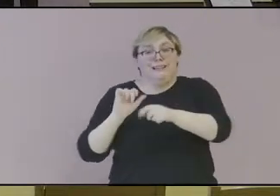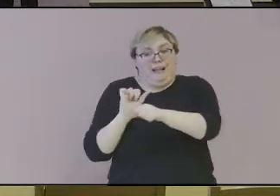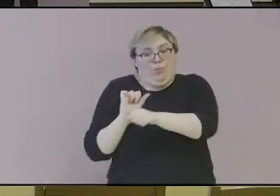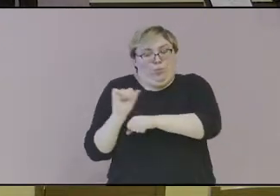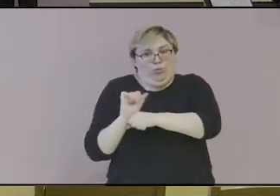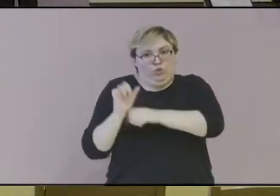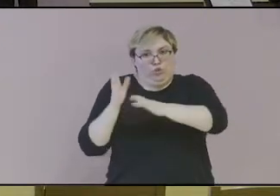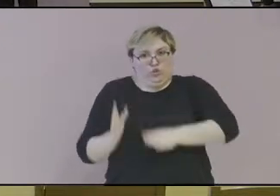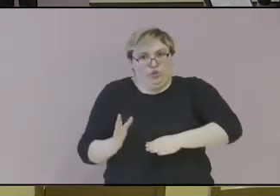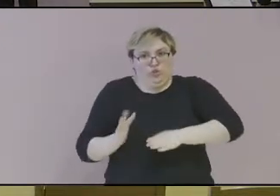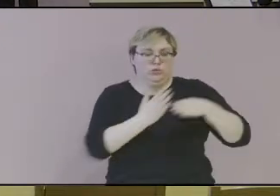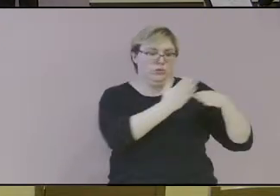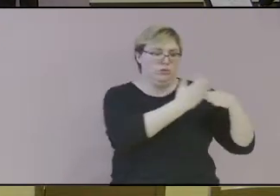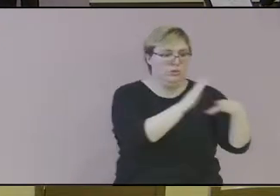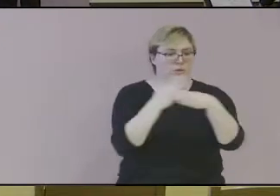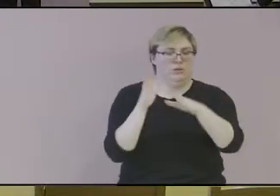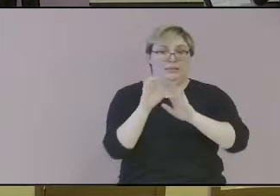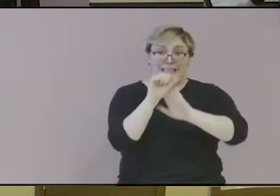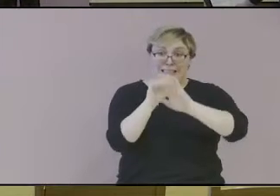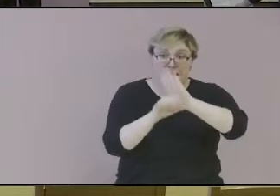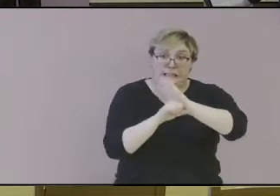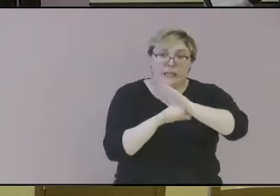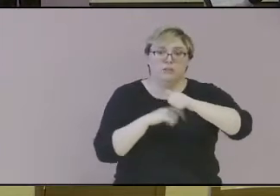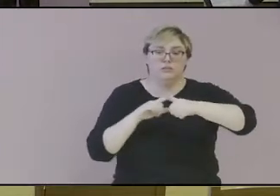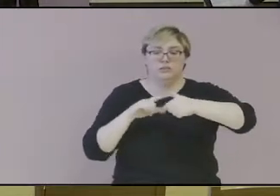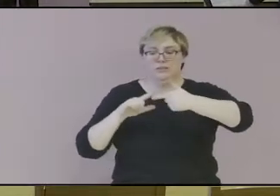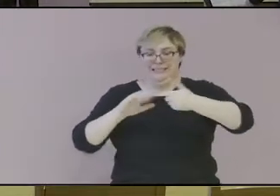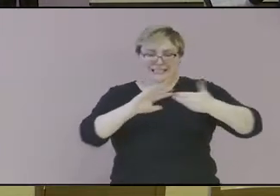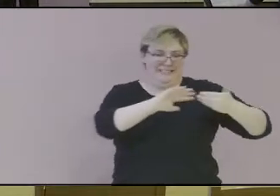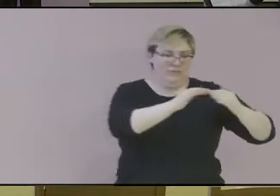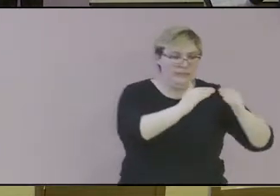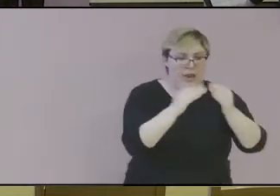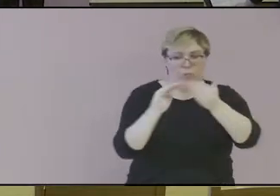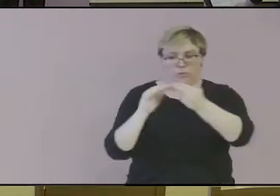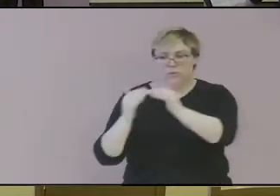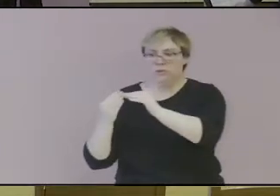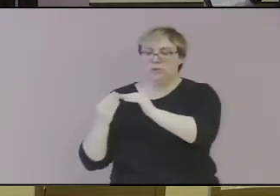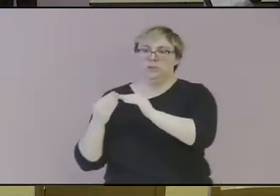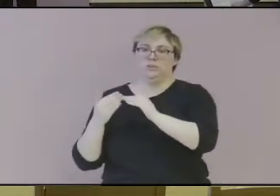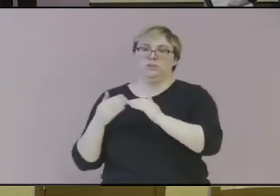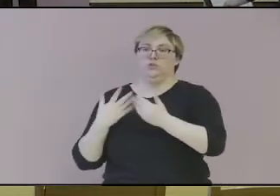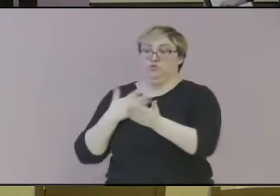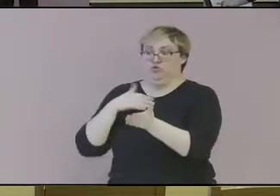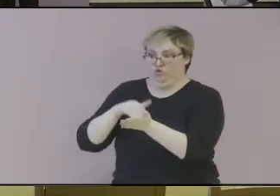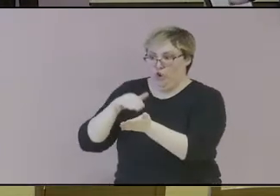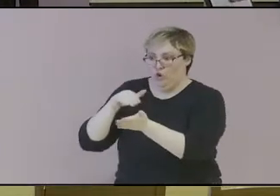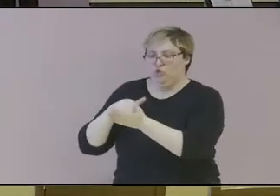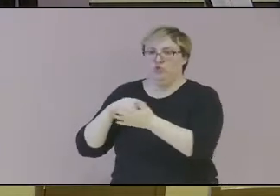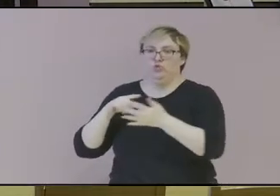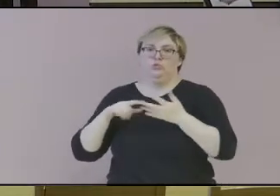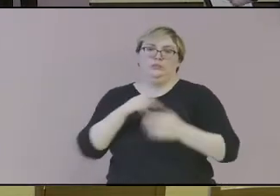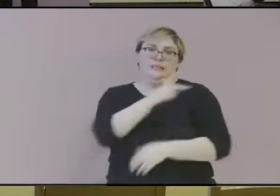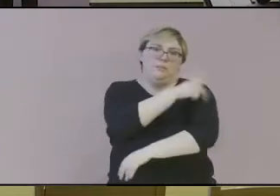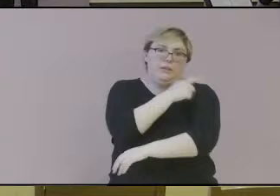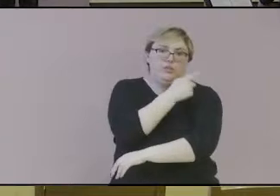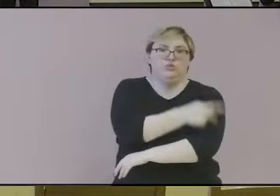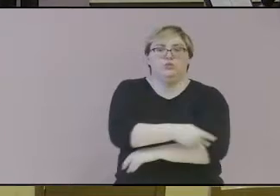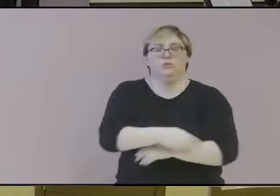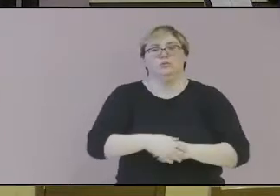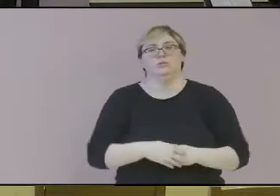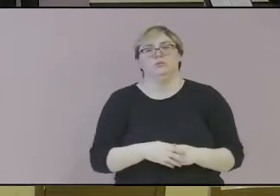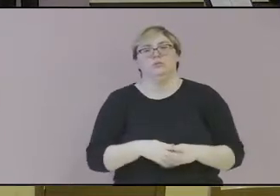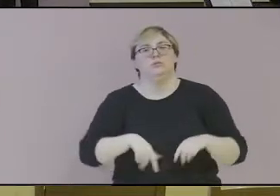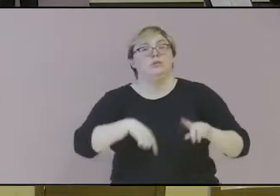states, towns, healthcare providers, and finally patients. Wealth disparities, often linked to things like zip